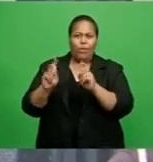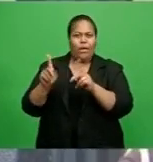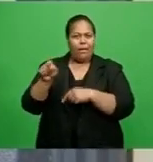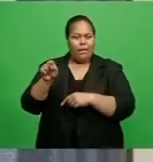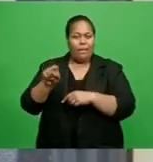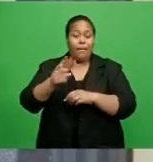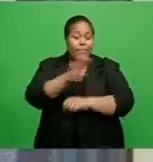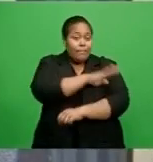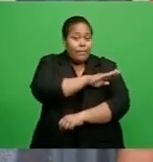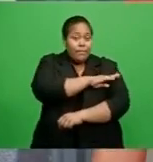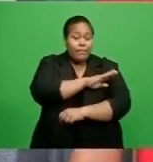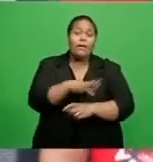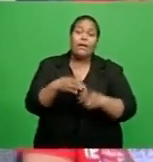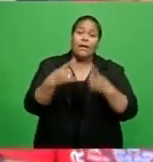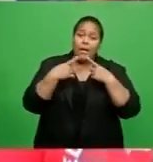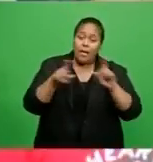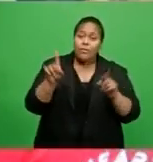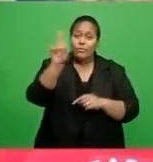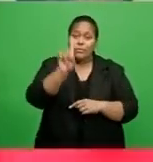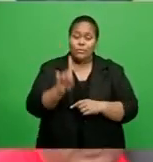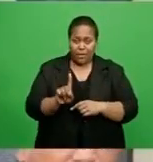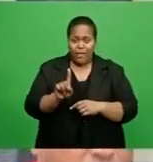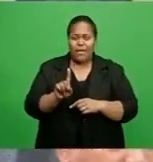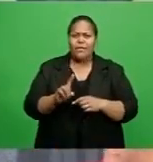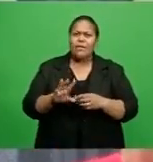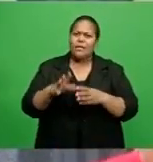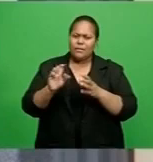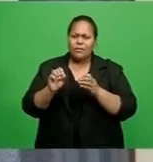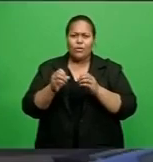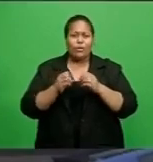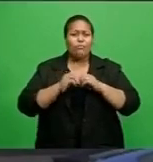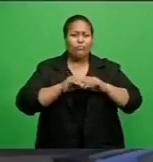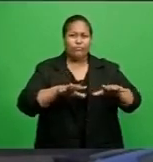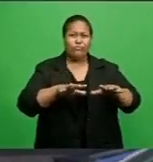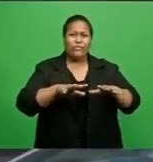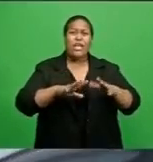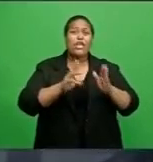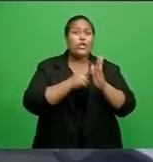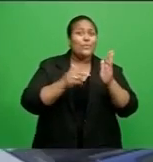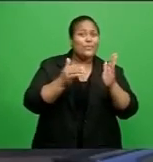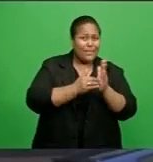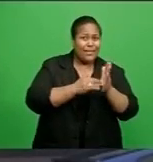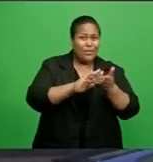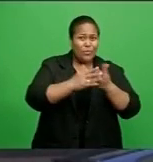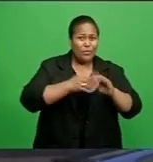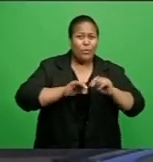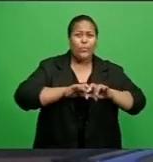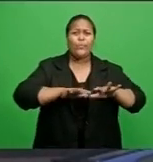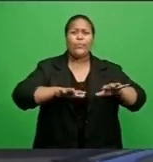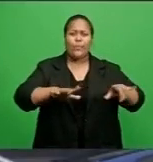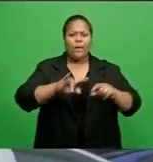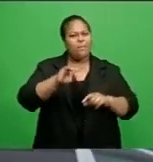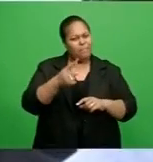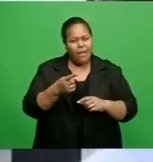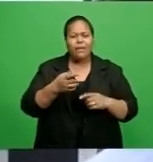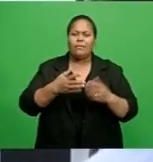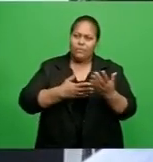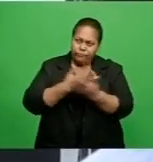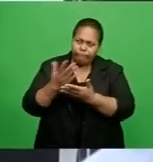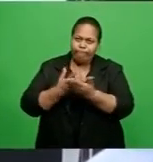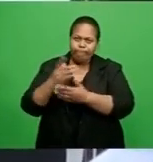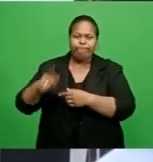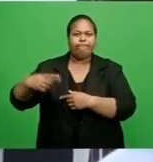today that despite the new cases of community transmission in New Zealand, they are still in discussion about a possible Bula bubble. Still